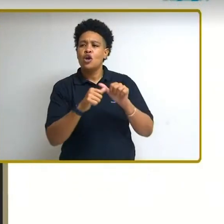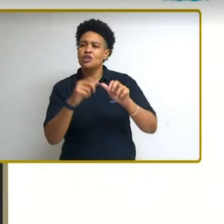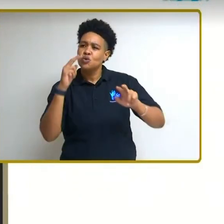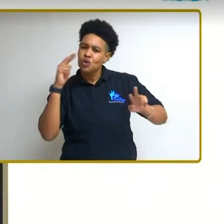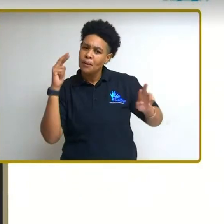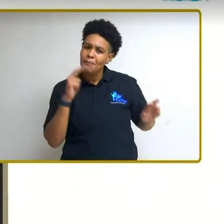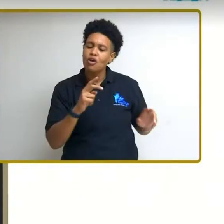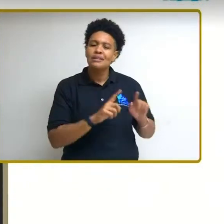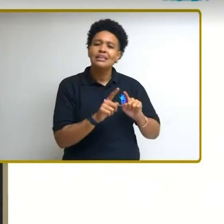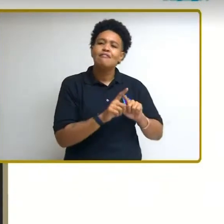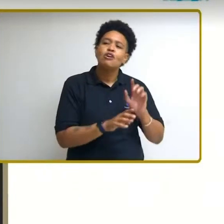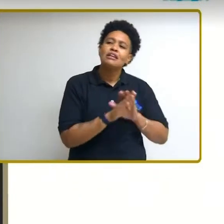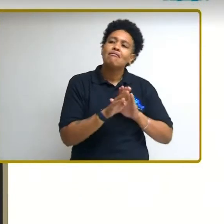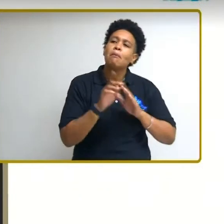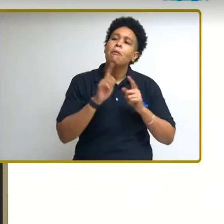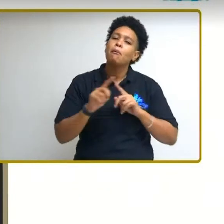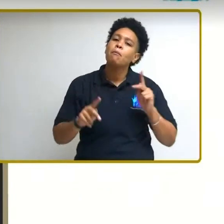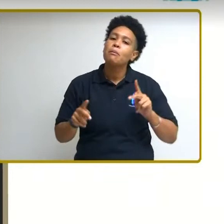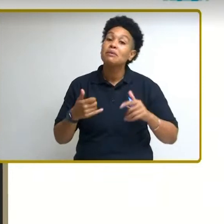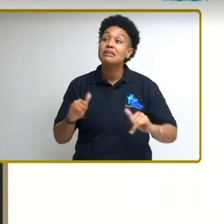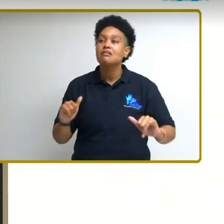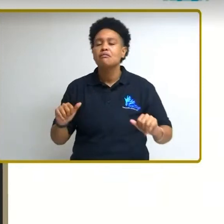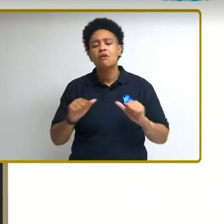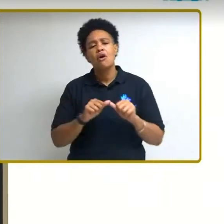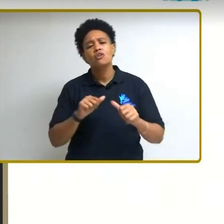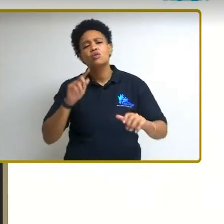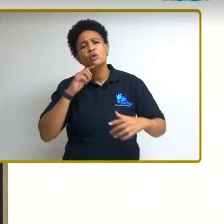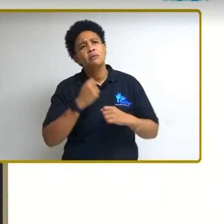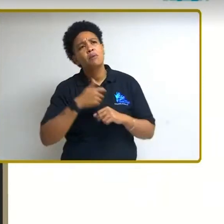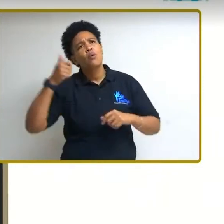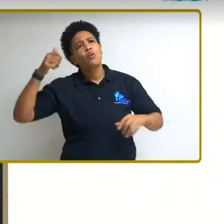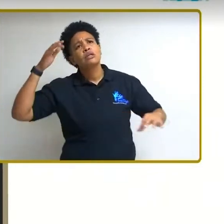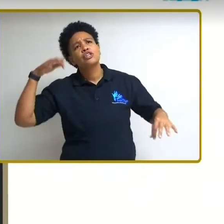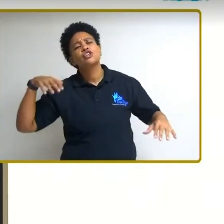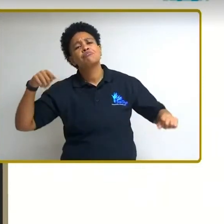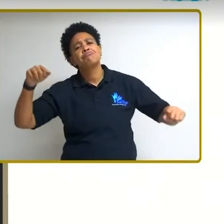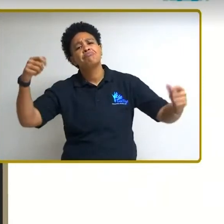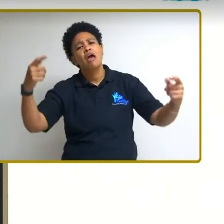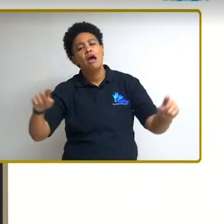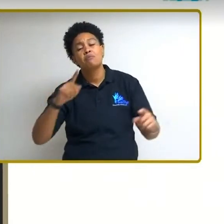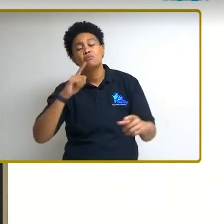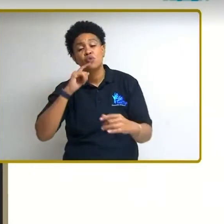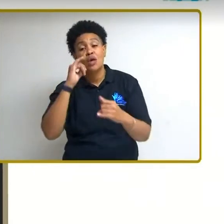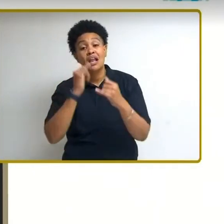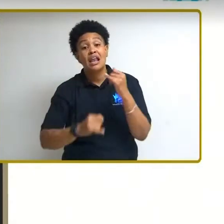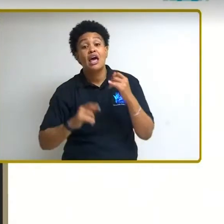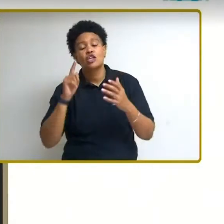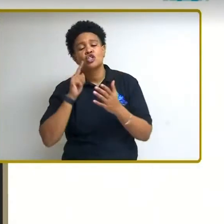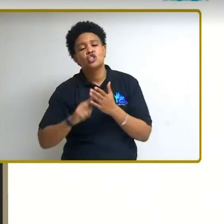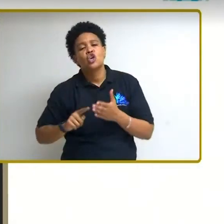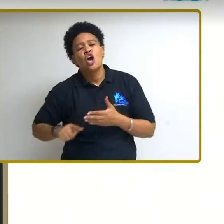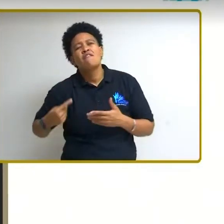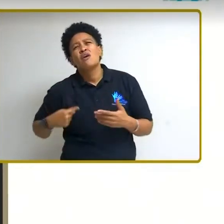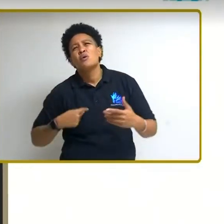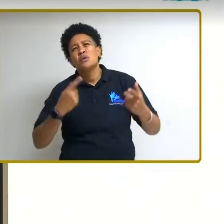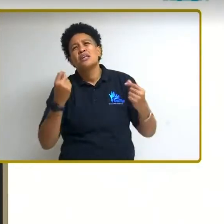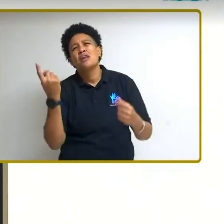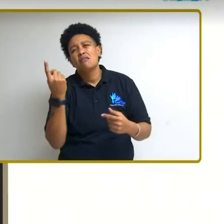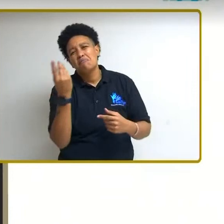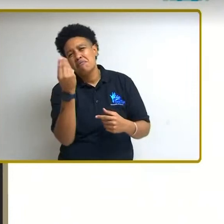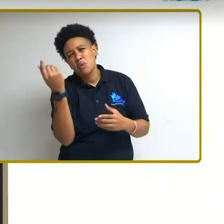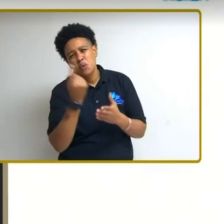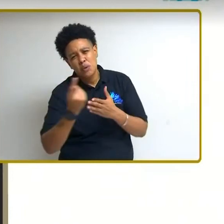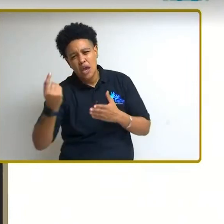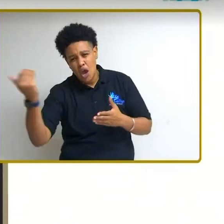the developments and persons continue to make their own decisions. And so the last survey we did about 3 weeks